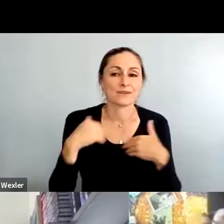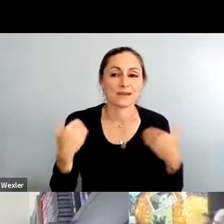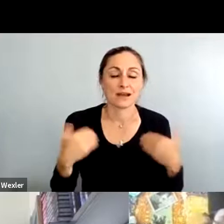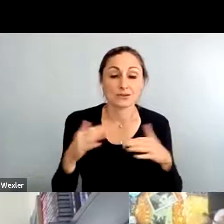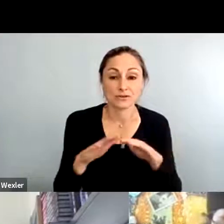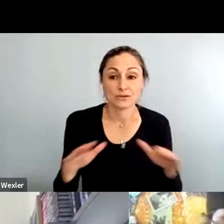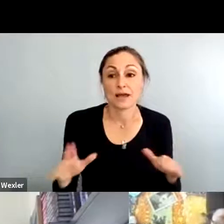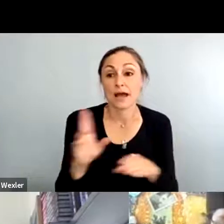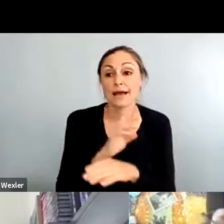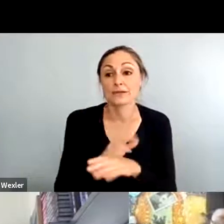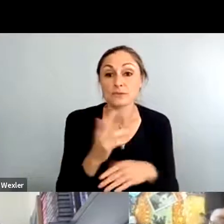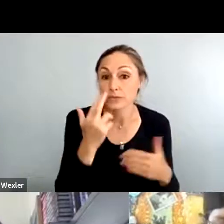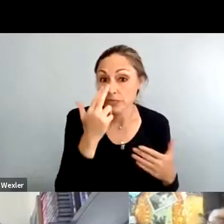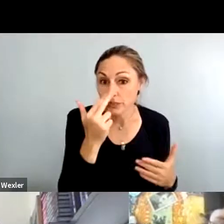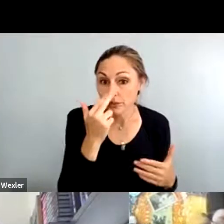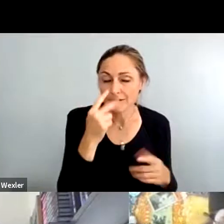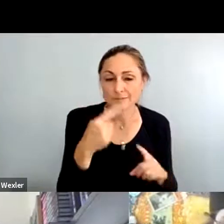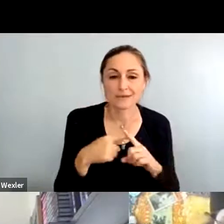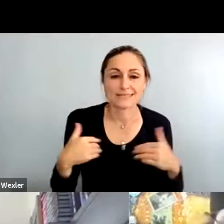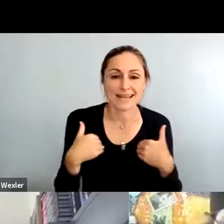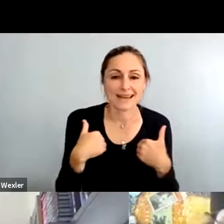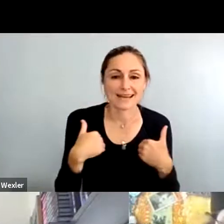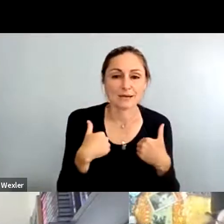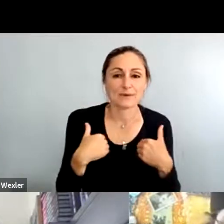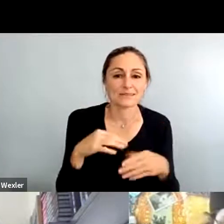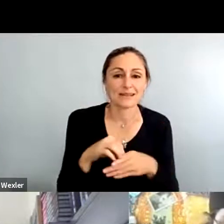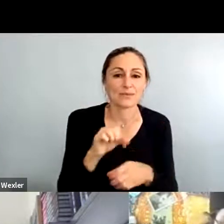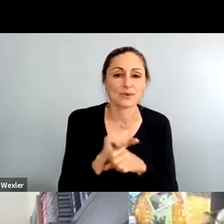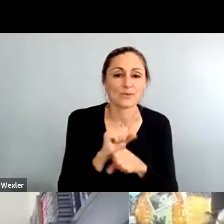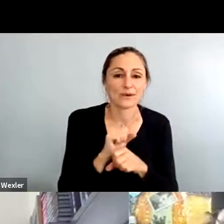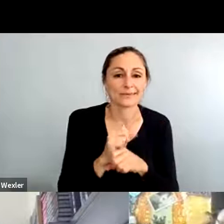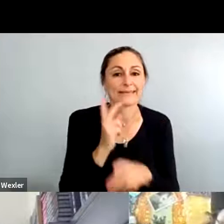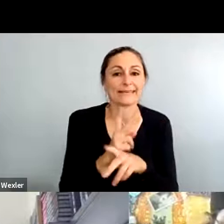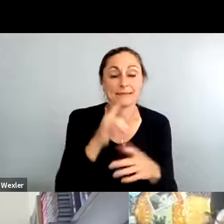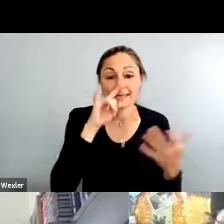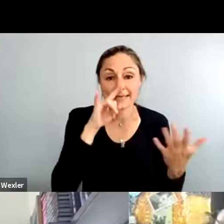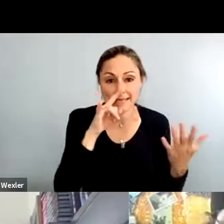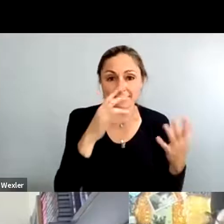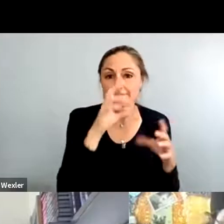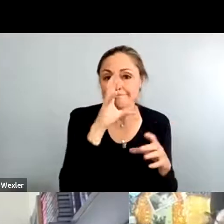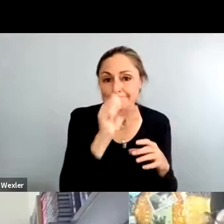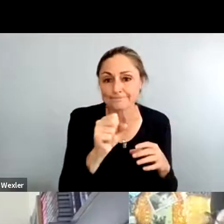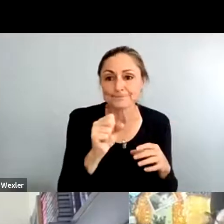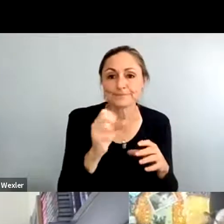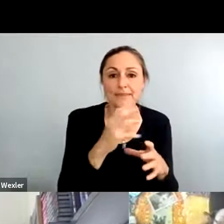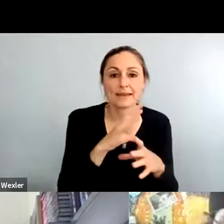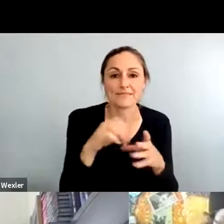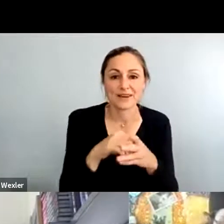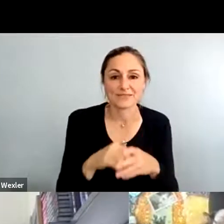also use humor and animals in the work to help keep the kids interested and engaged.